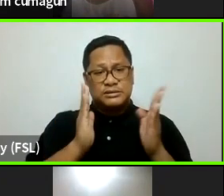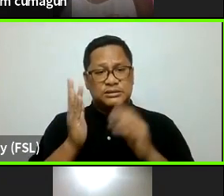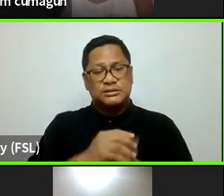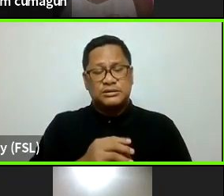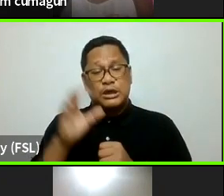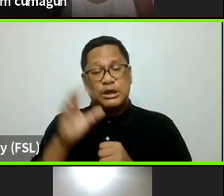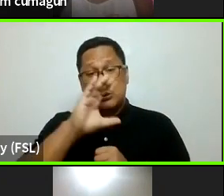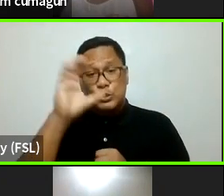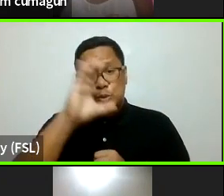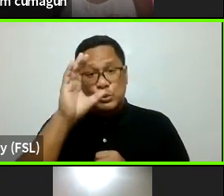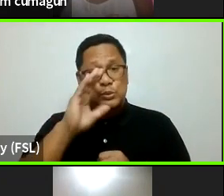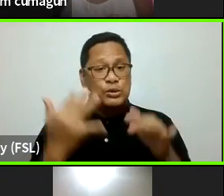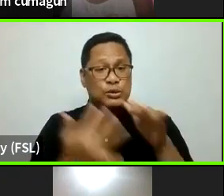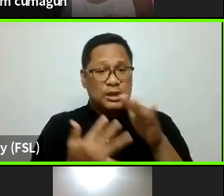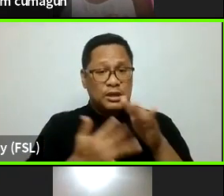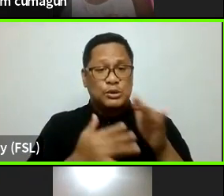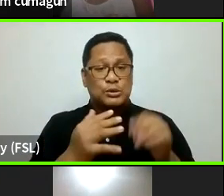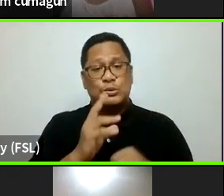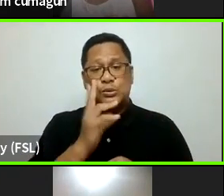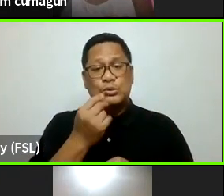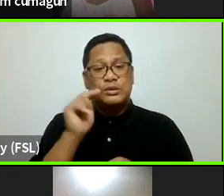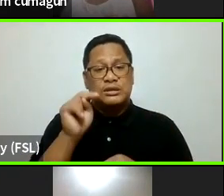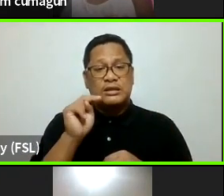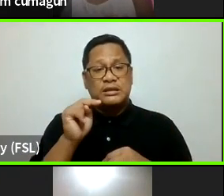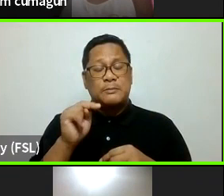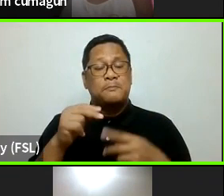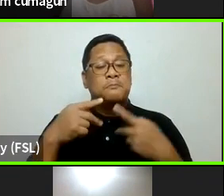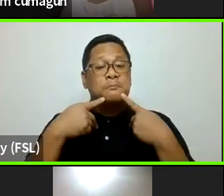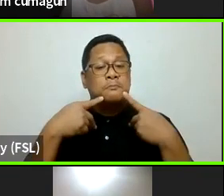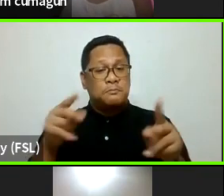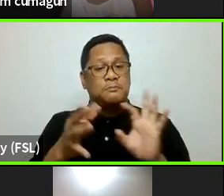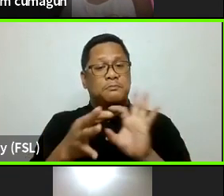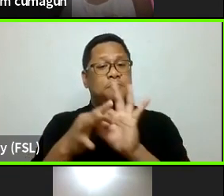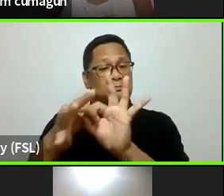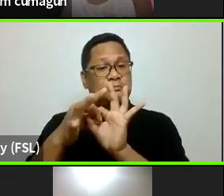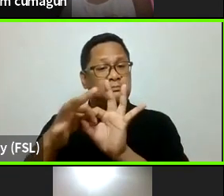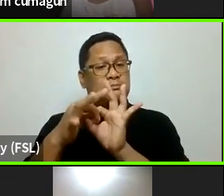for clients who need public relations